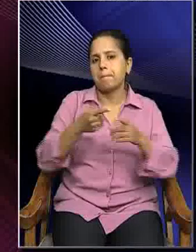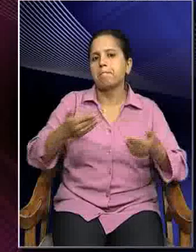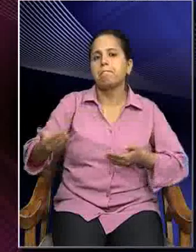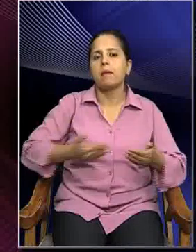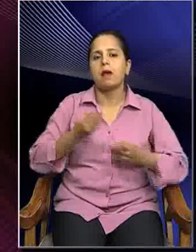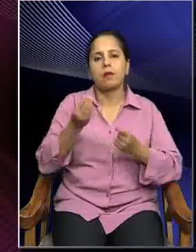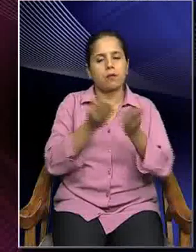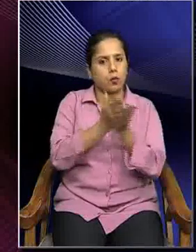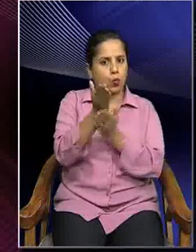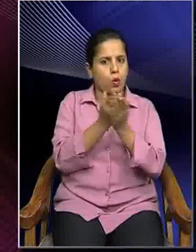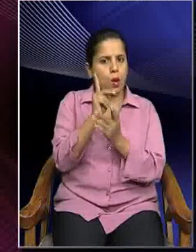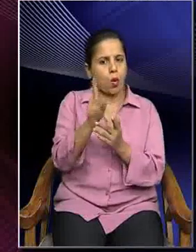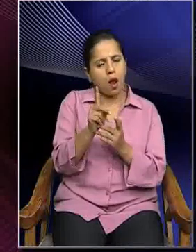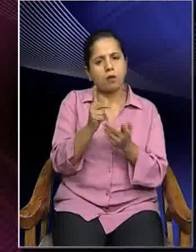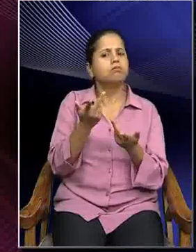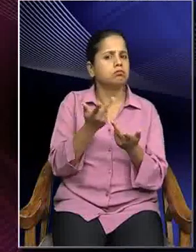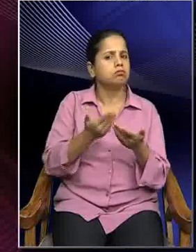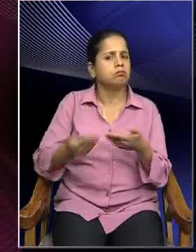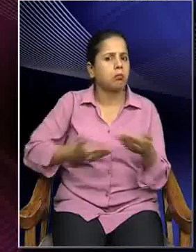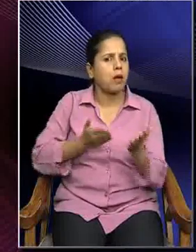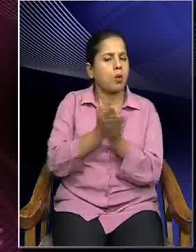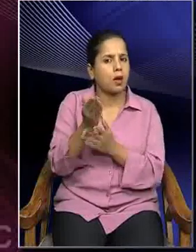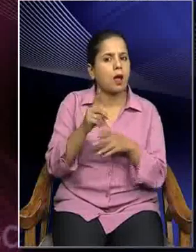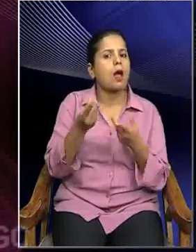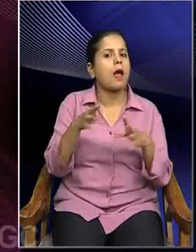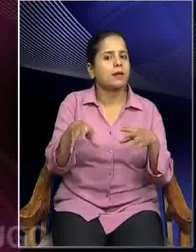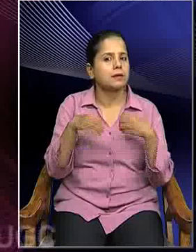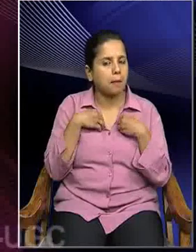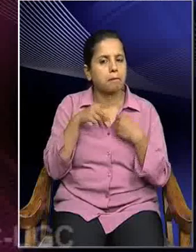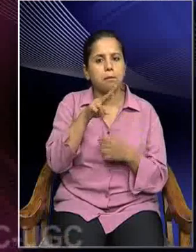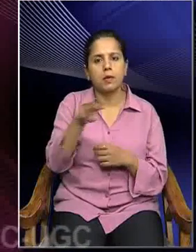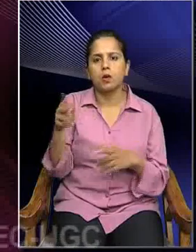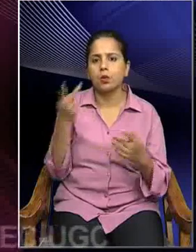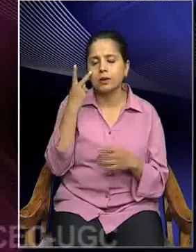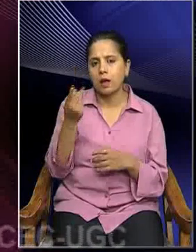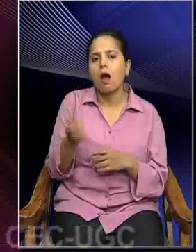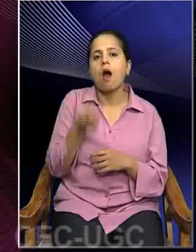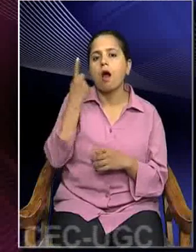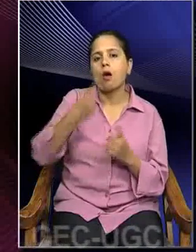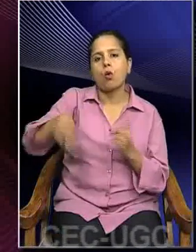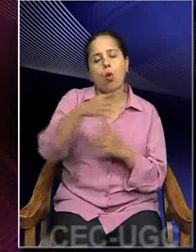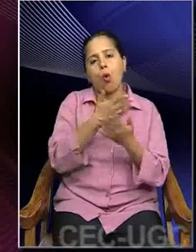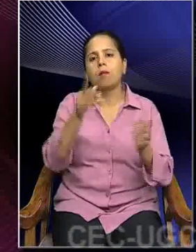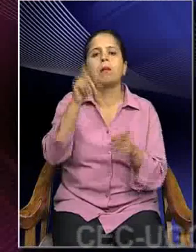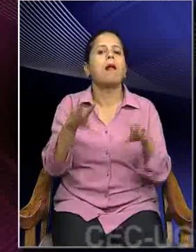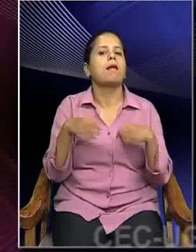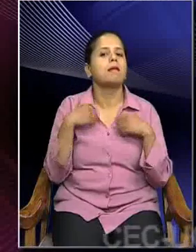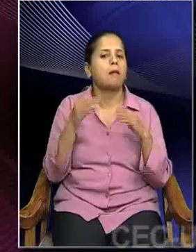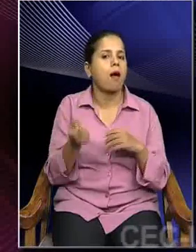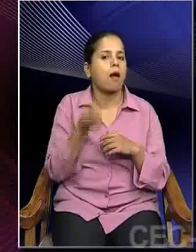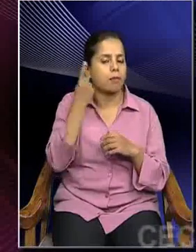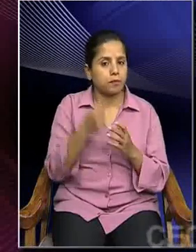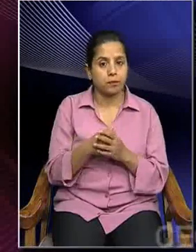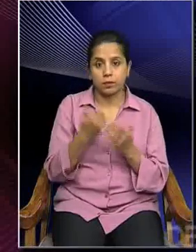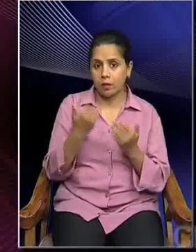in a particular manner and the accepted meaning is understood by everybody. So what it